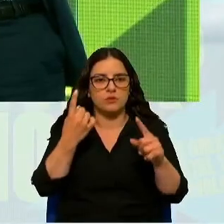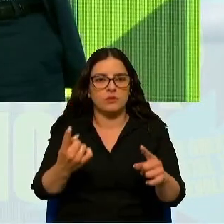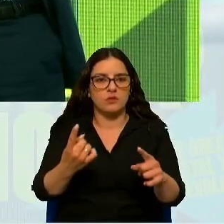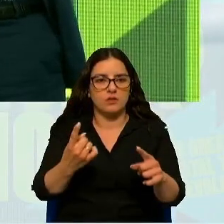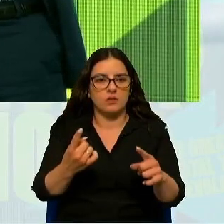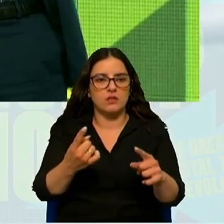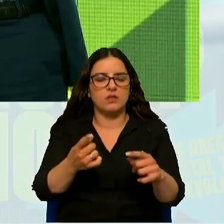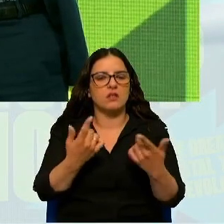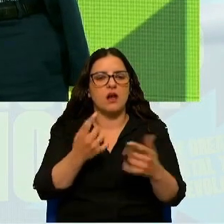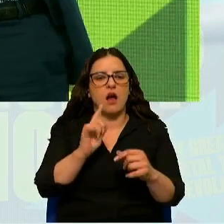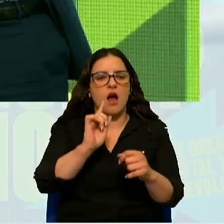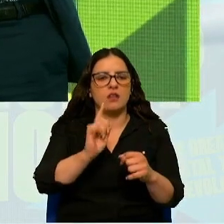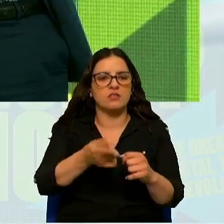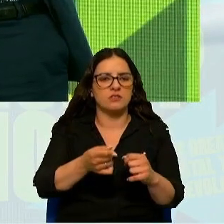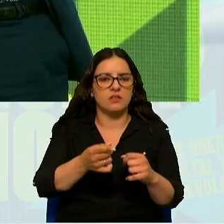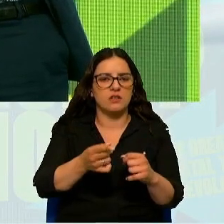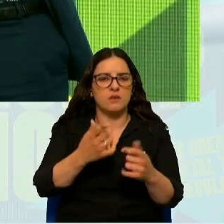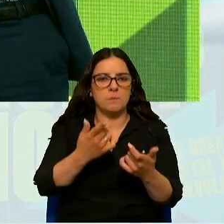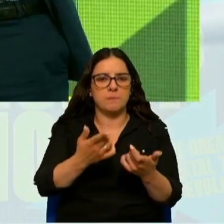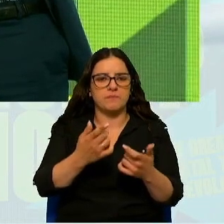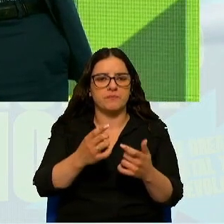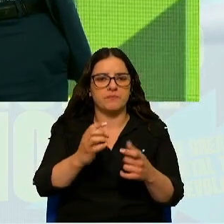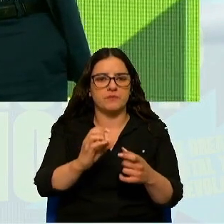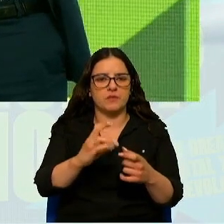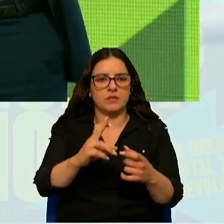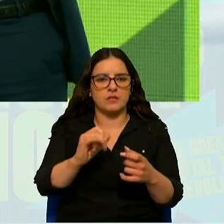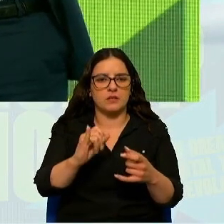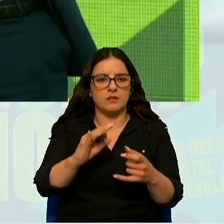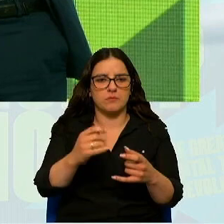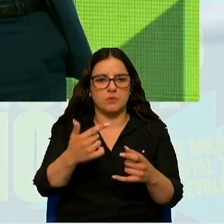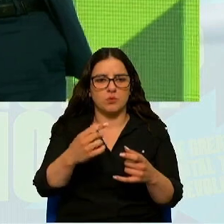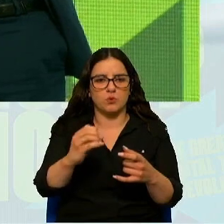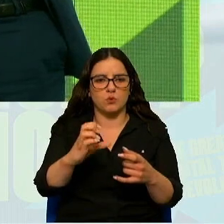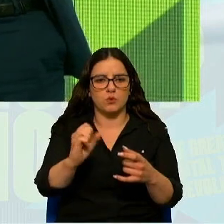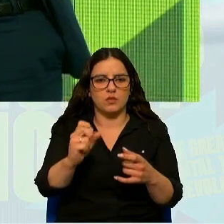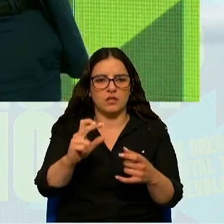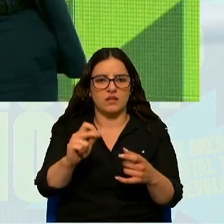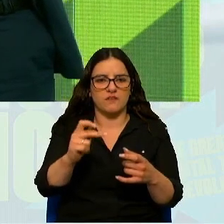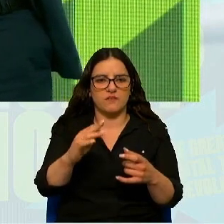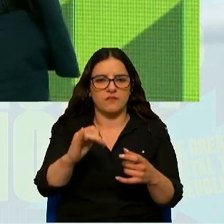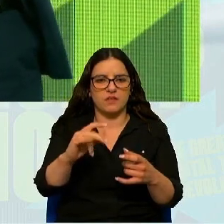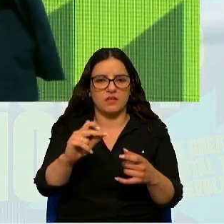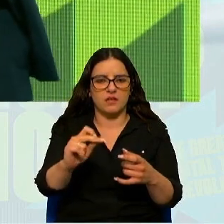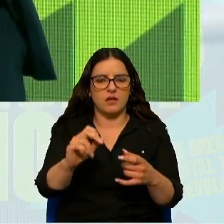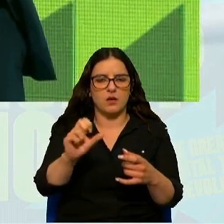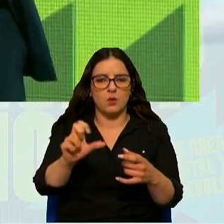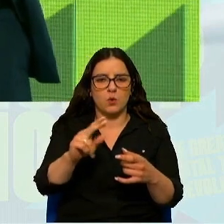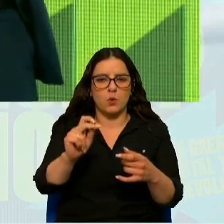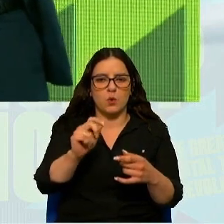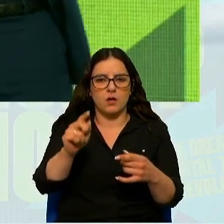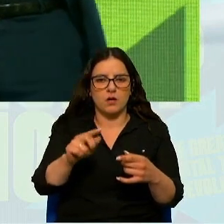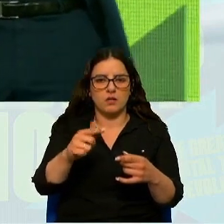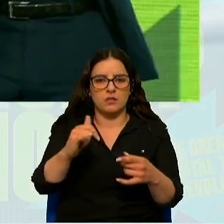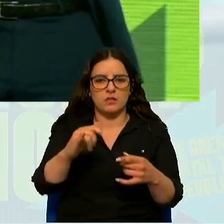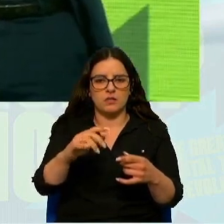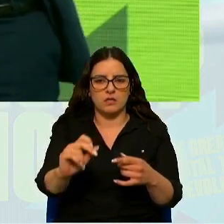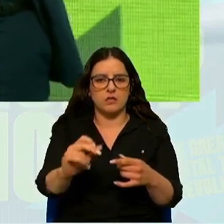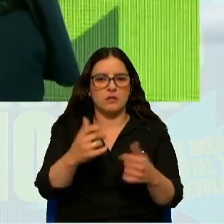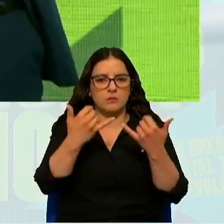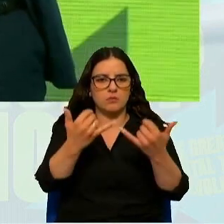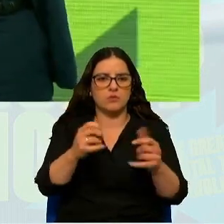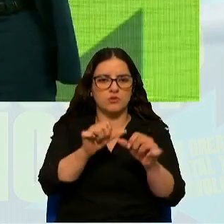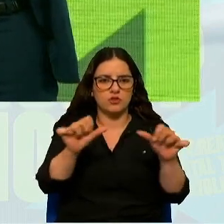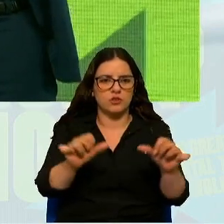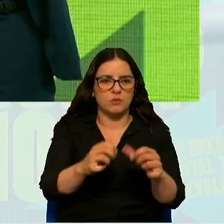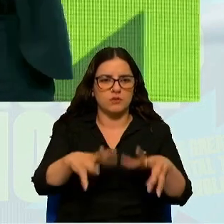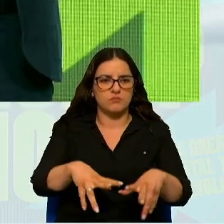is quantum cryptography, which is what we've been focusing our action on, and what are the systems that